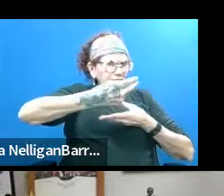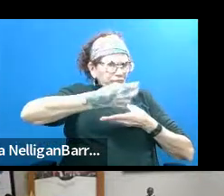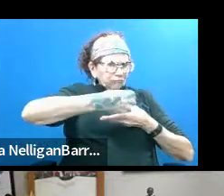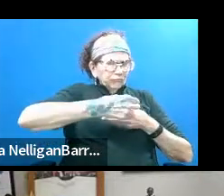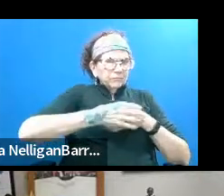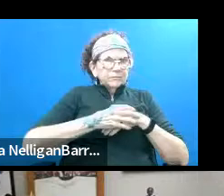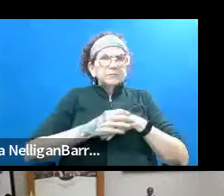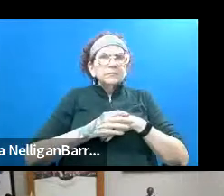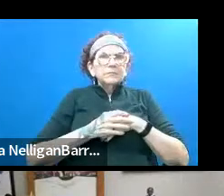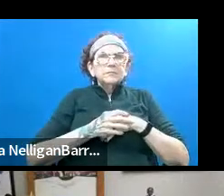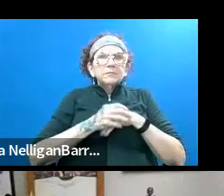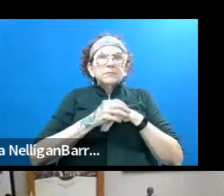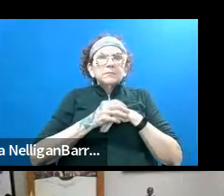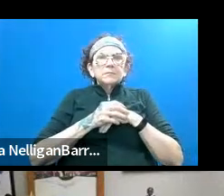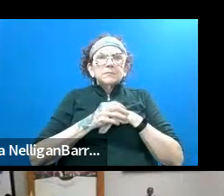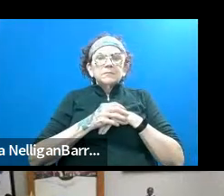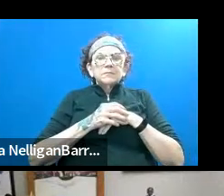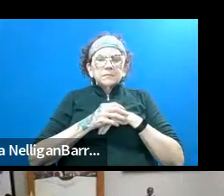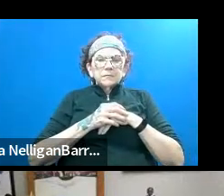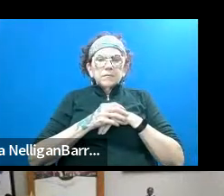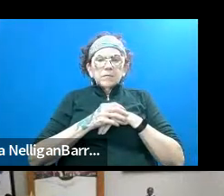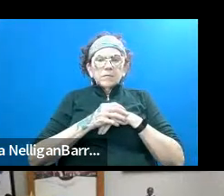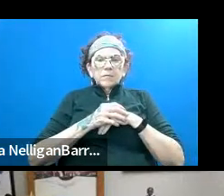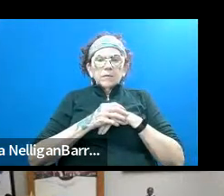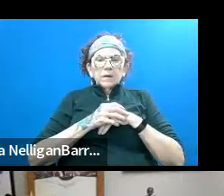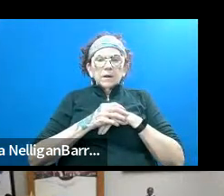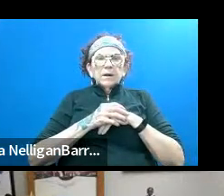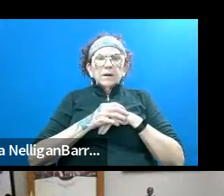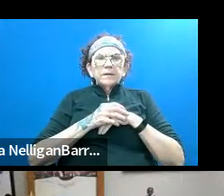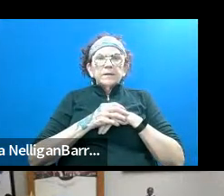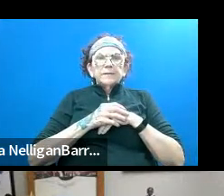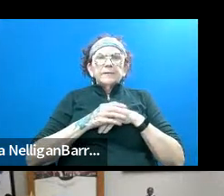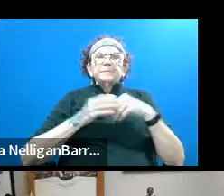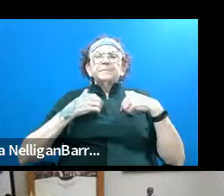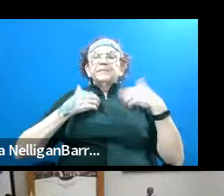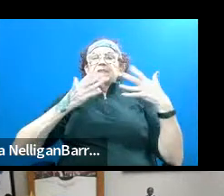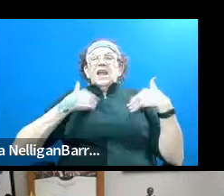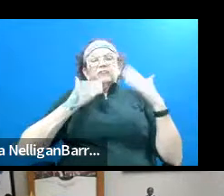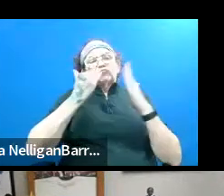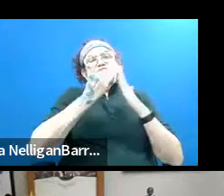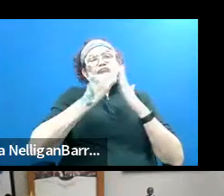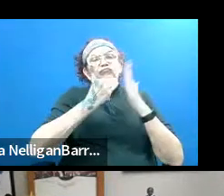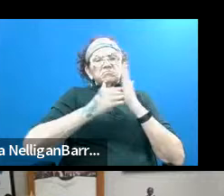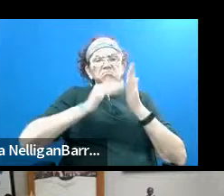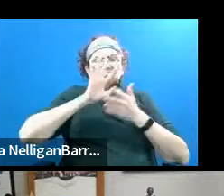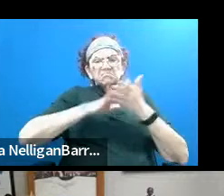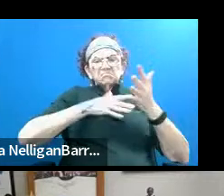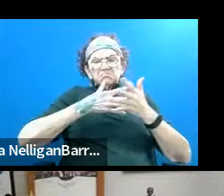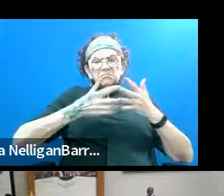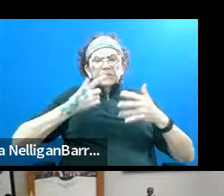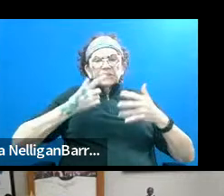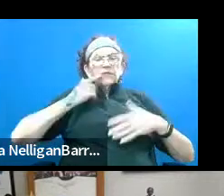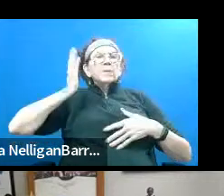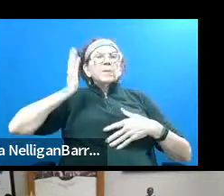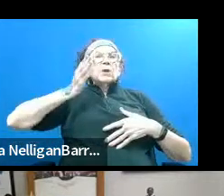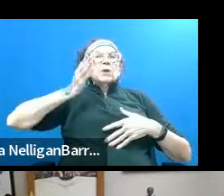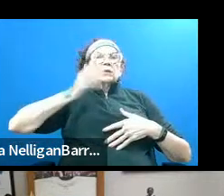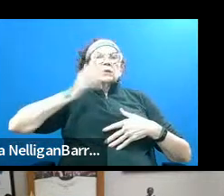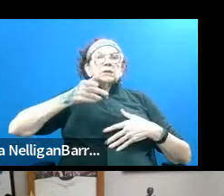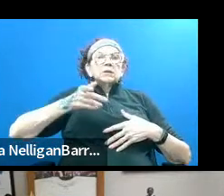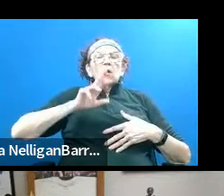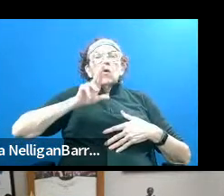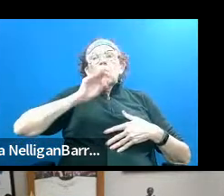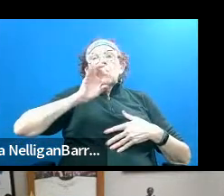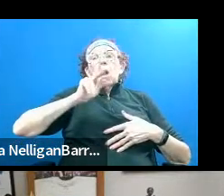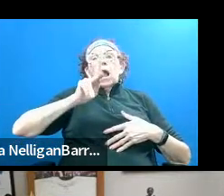our schedule as a presentation on Rock Riverway, but I think it's bigger than that and has